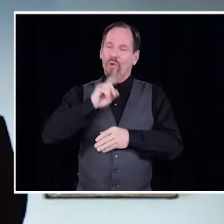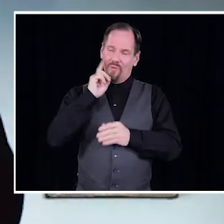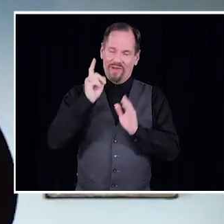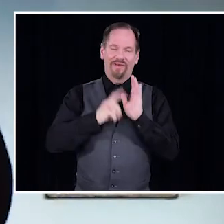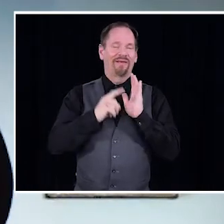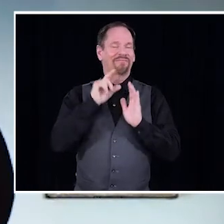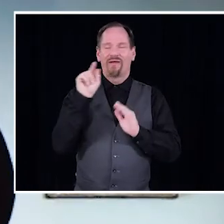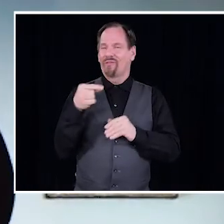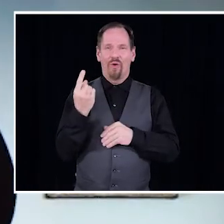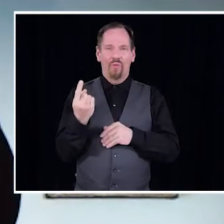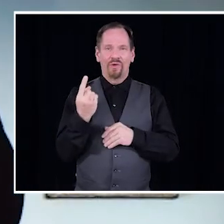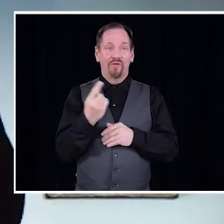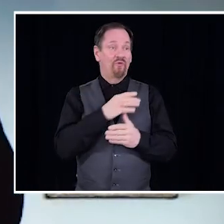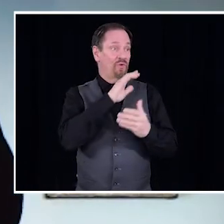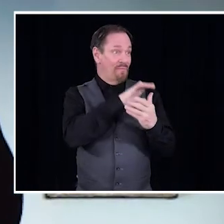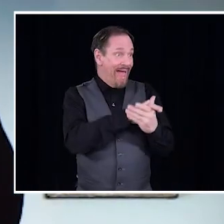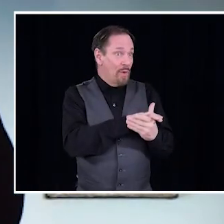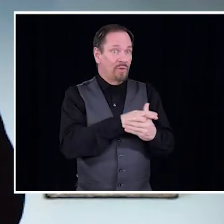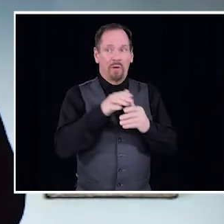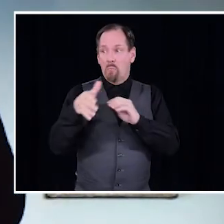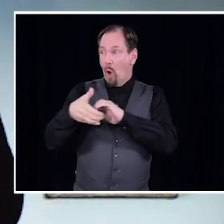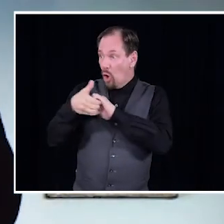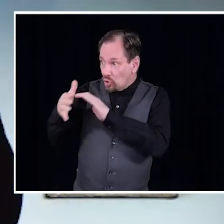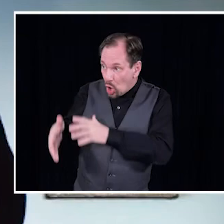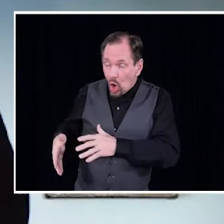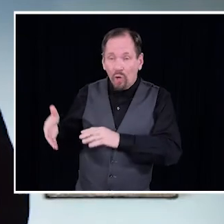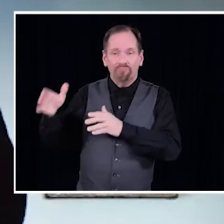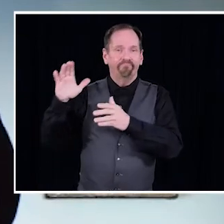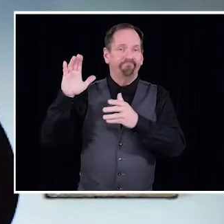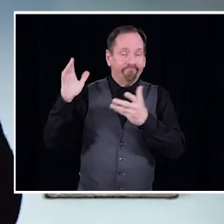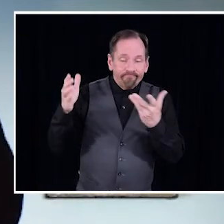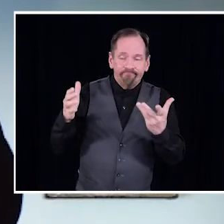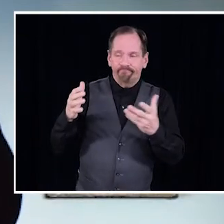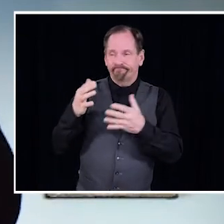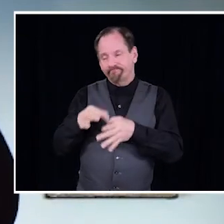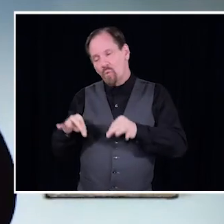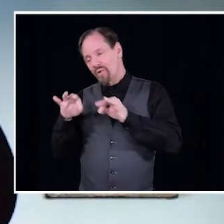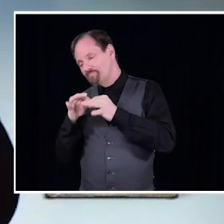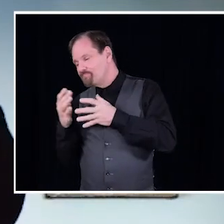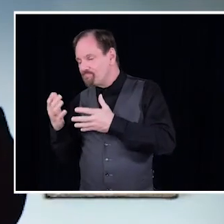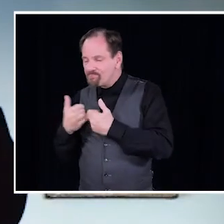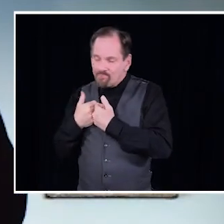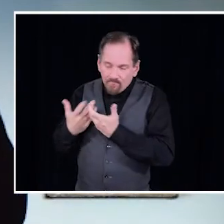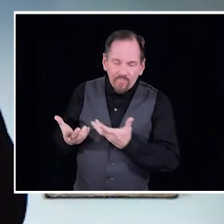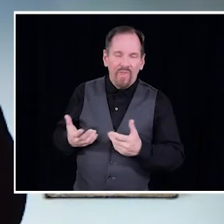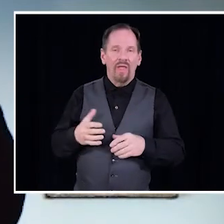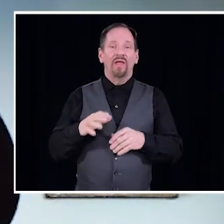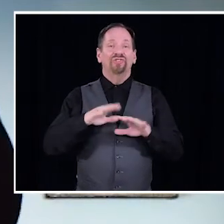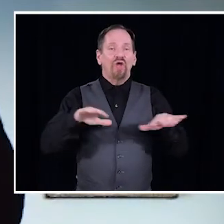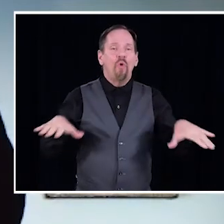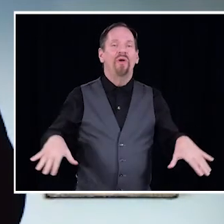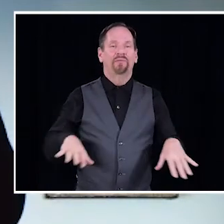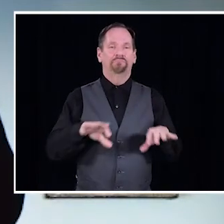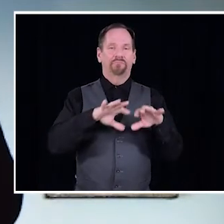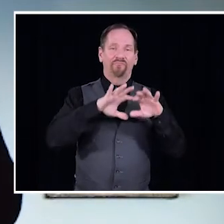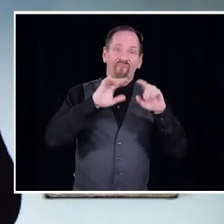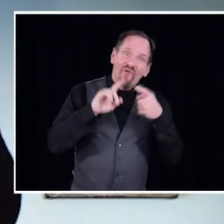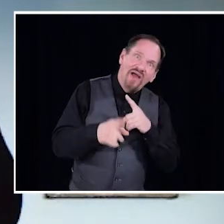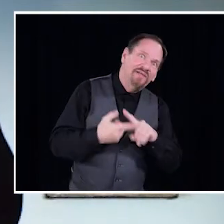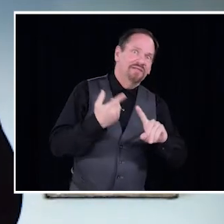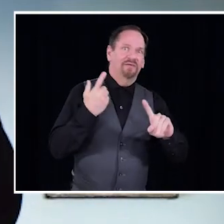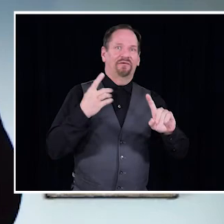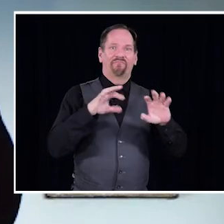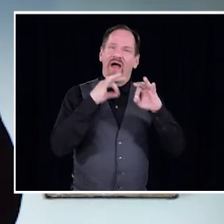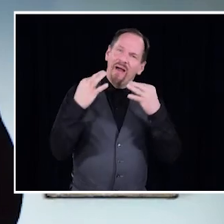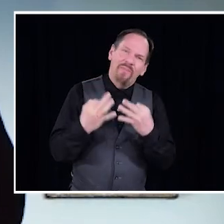alone. And so to the spouses, partners, parents, grandparents, children and friends of the graduates,